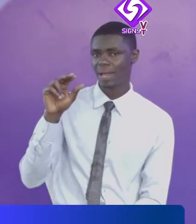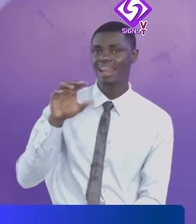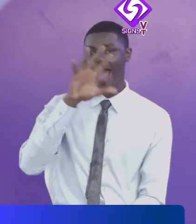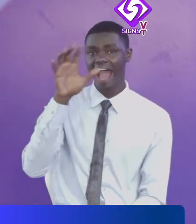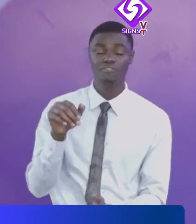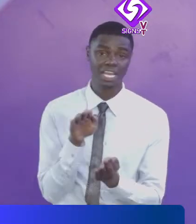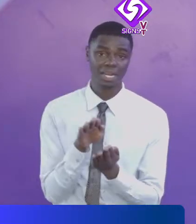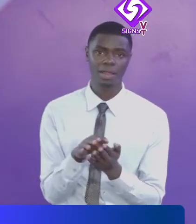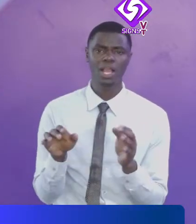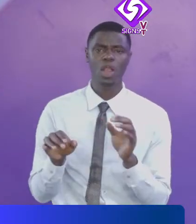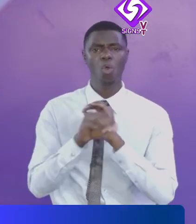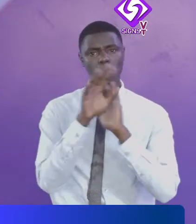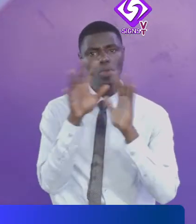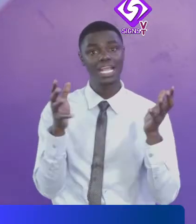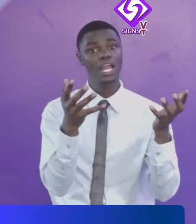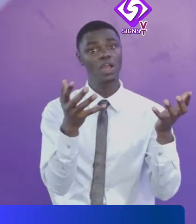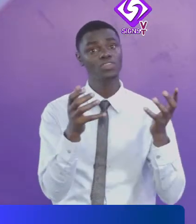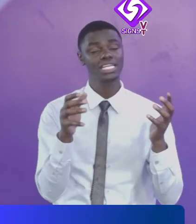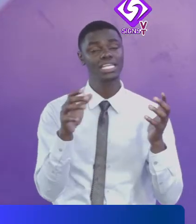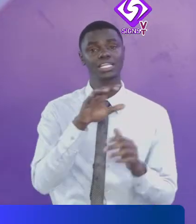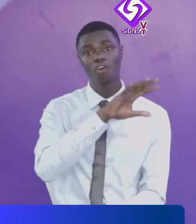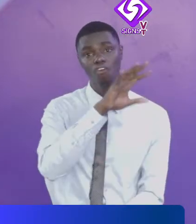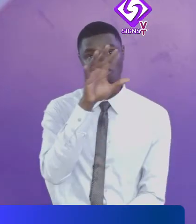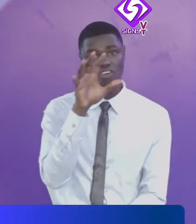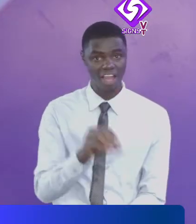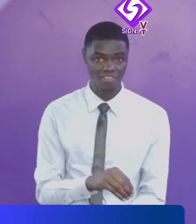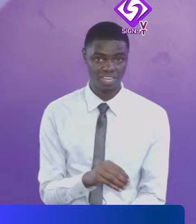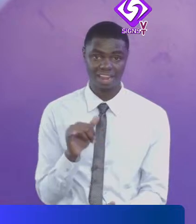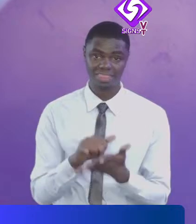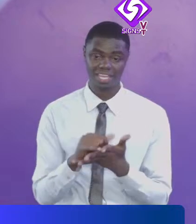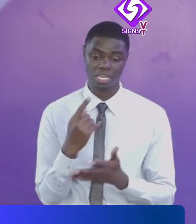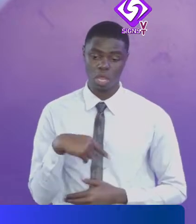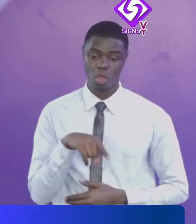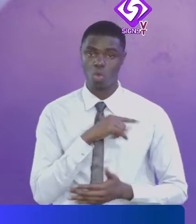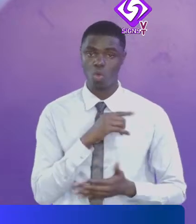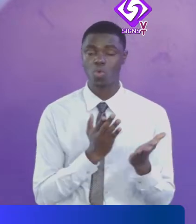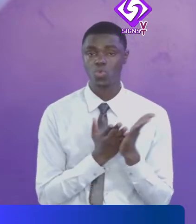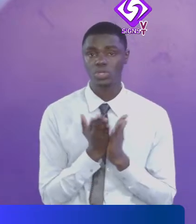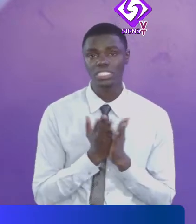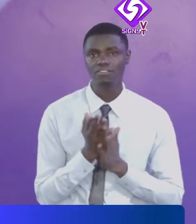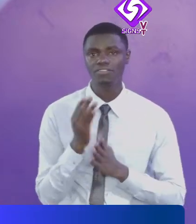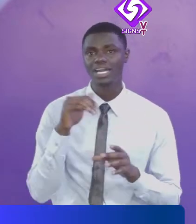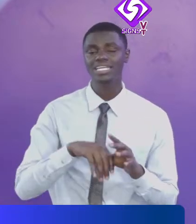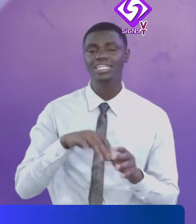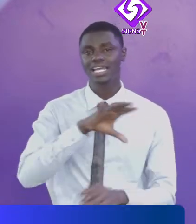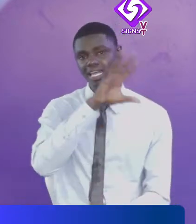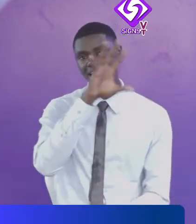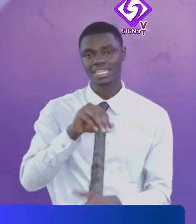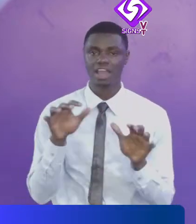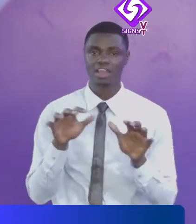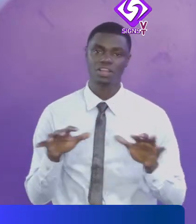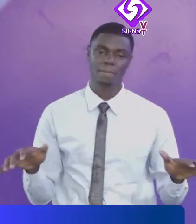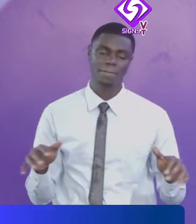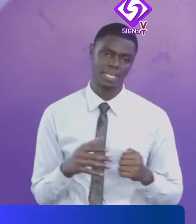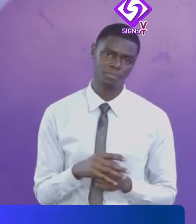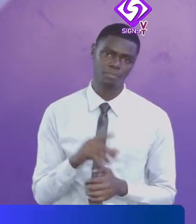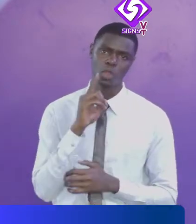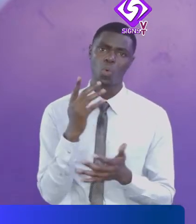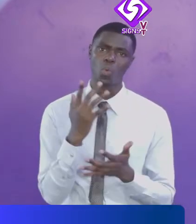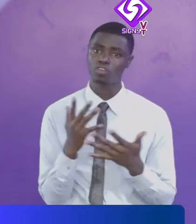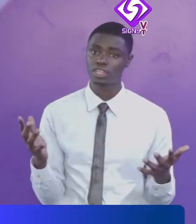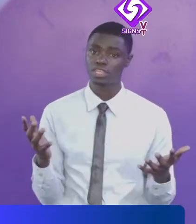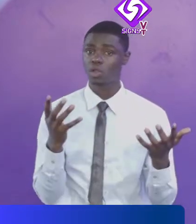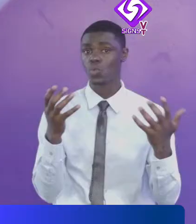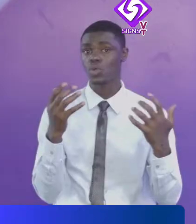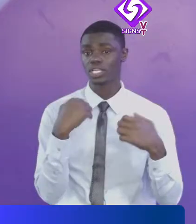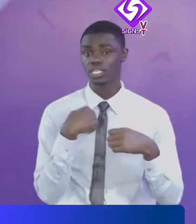very clear on the needs of the Africans that we serve, because we serve them across the African market. One of the things that we need to